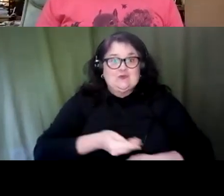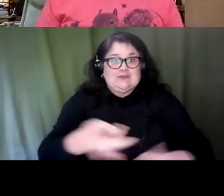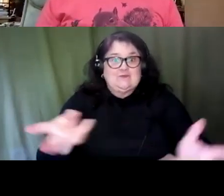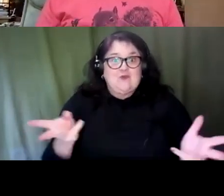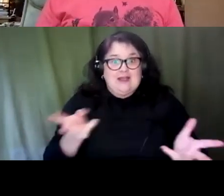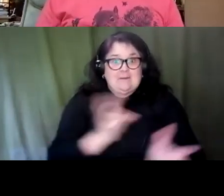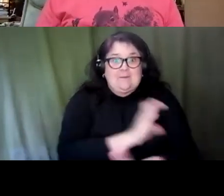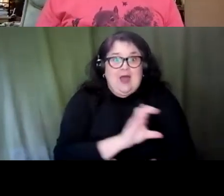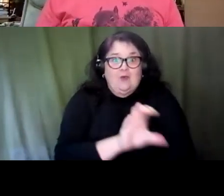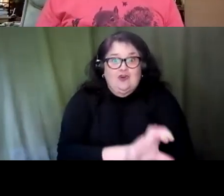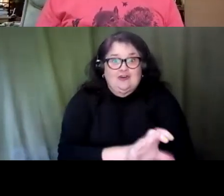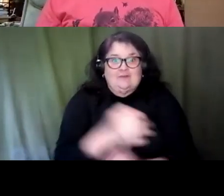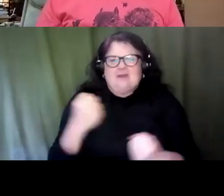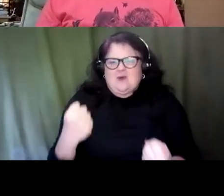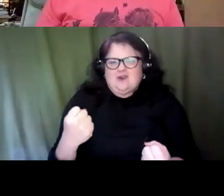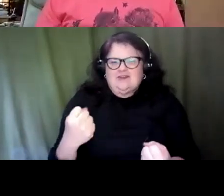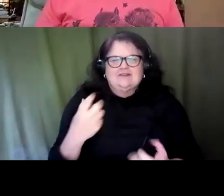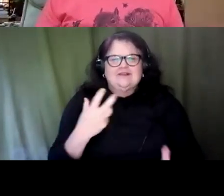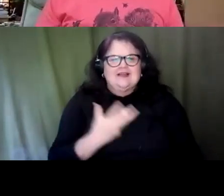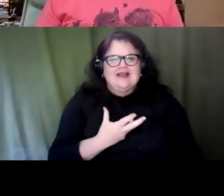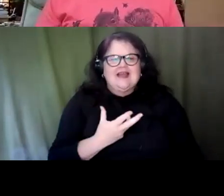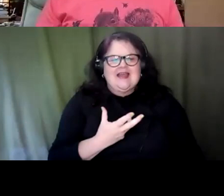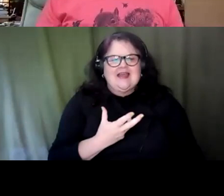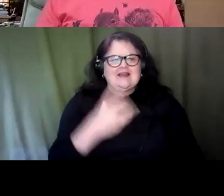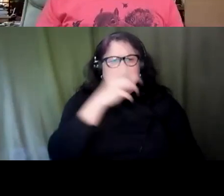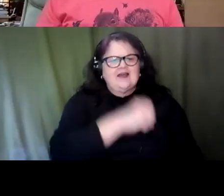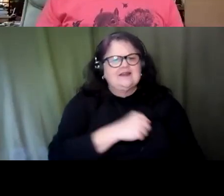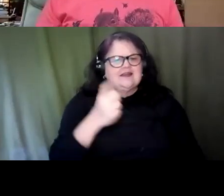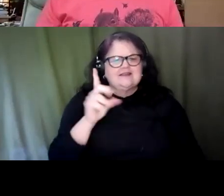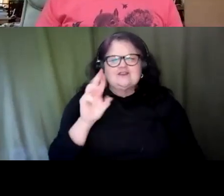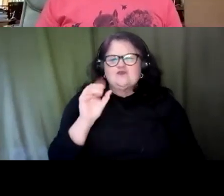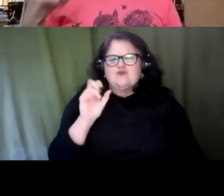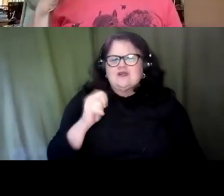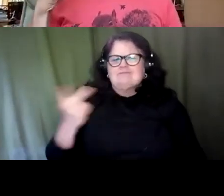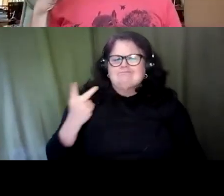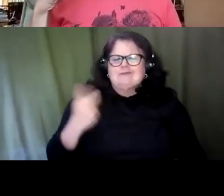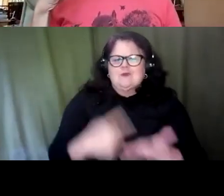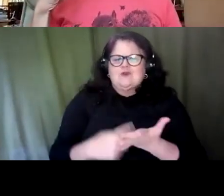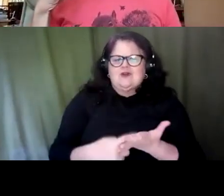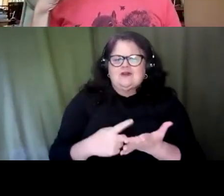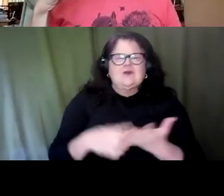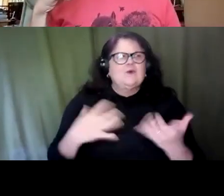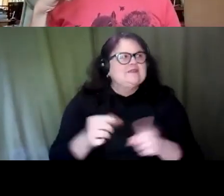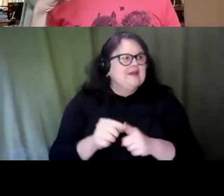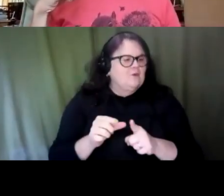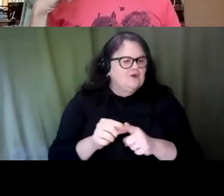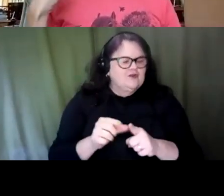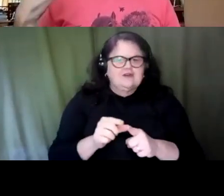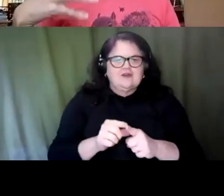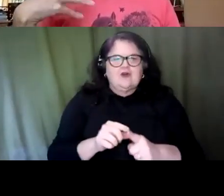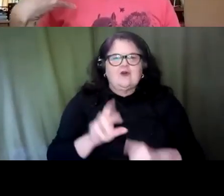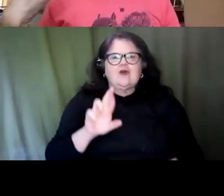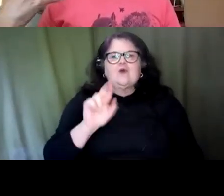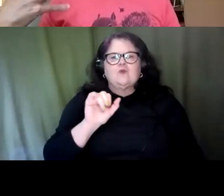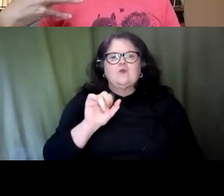power. And I guess Dorian and I were talking, what was the word? Rhythms. Dorian was